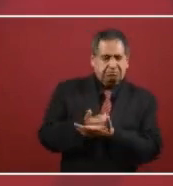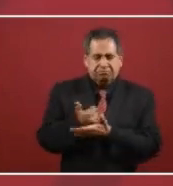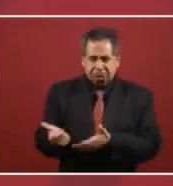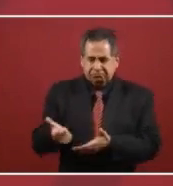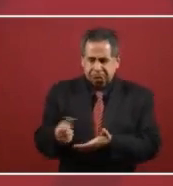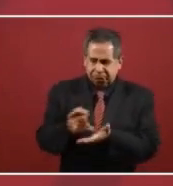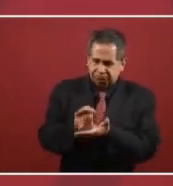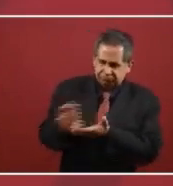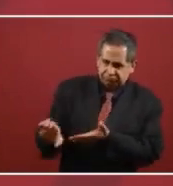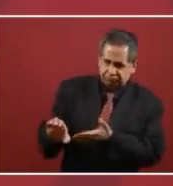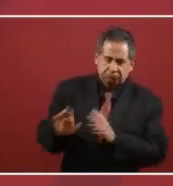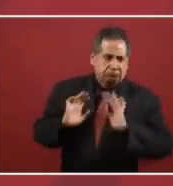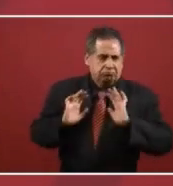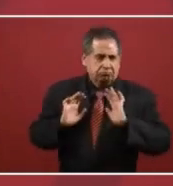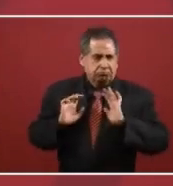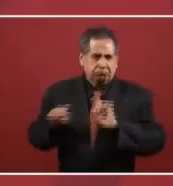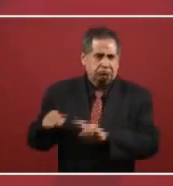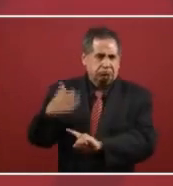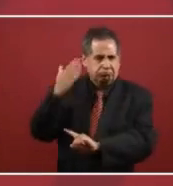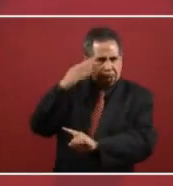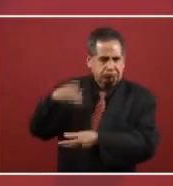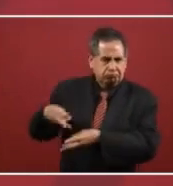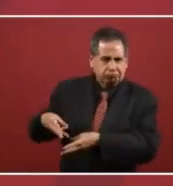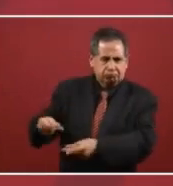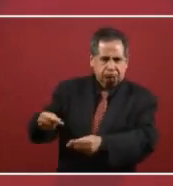return, they will know